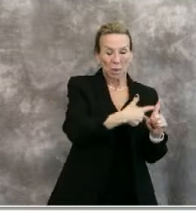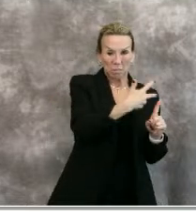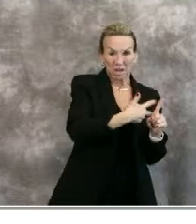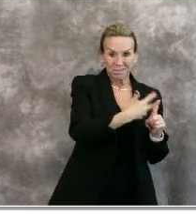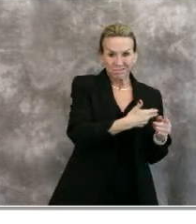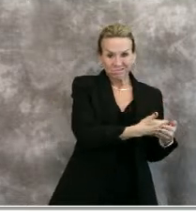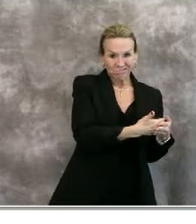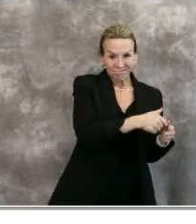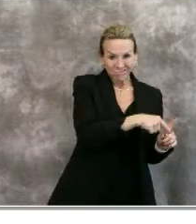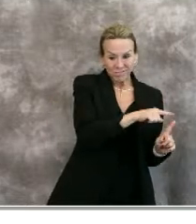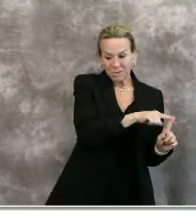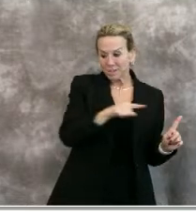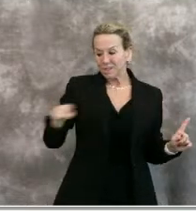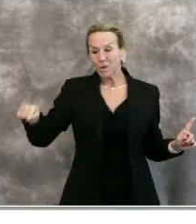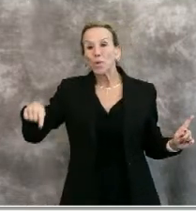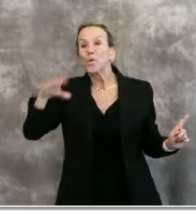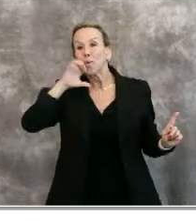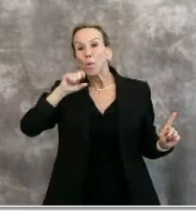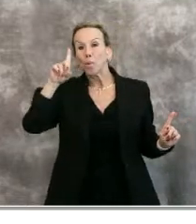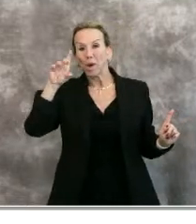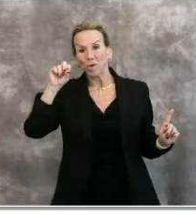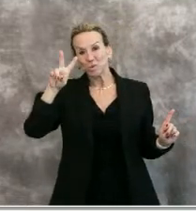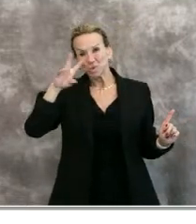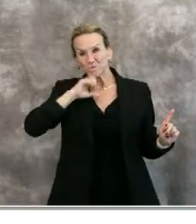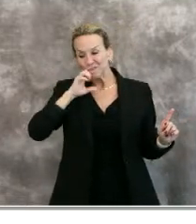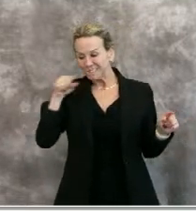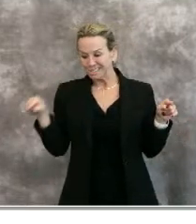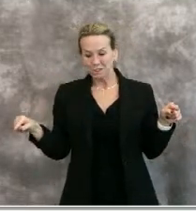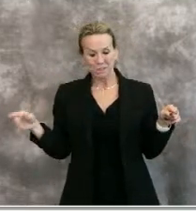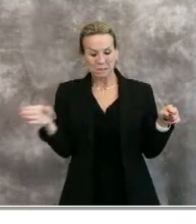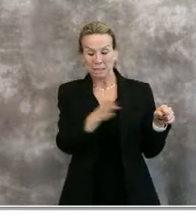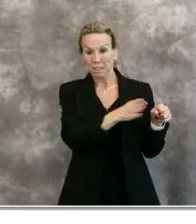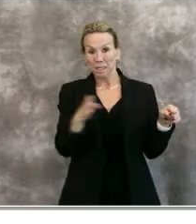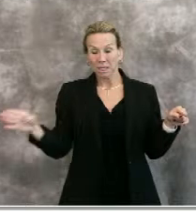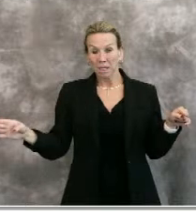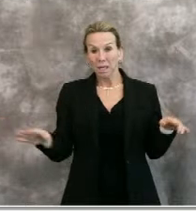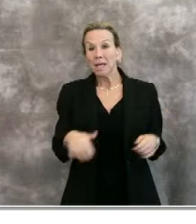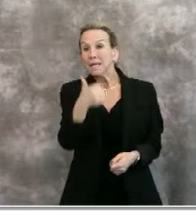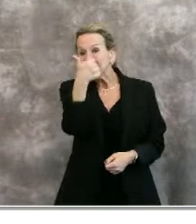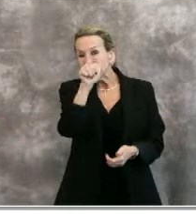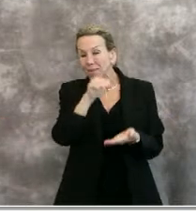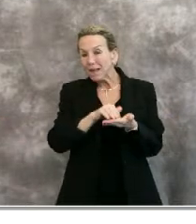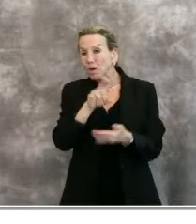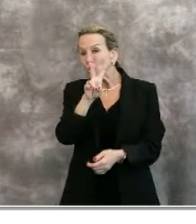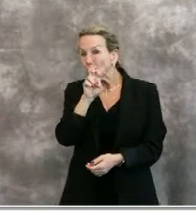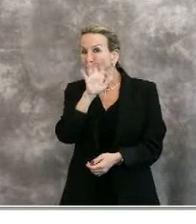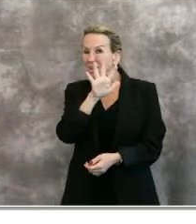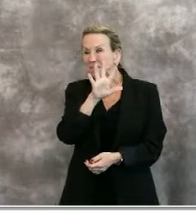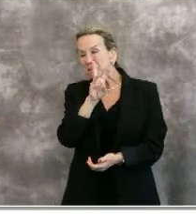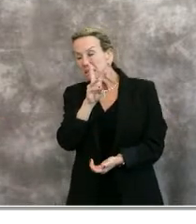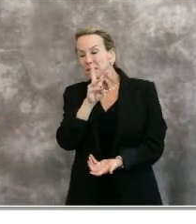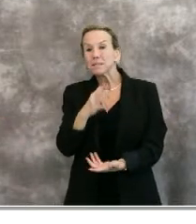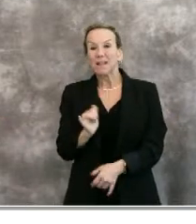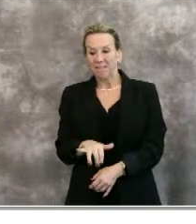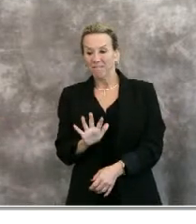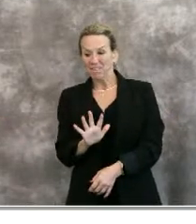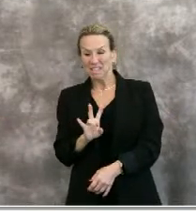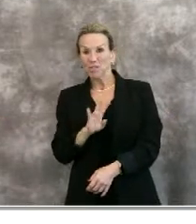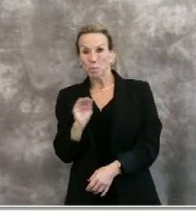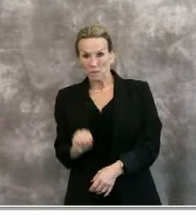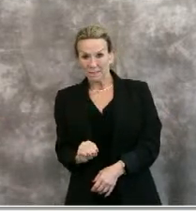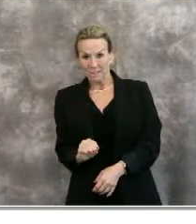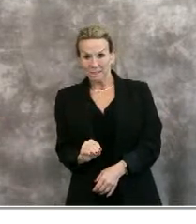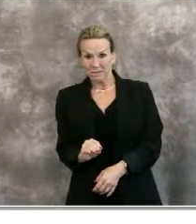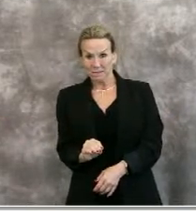months through 102 years of age. Now, 10,256 or 57% of the cases are